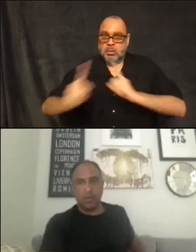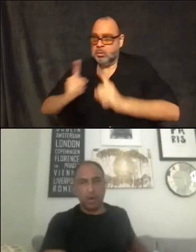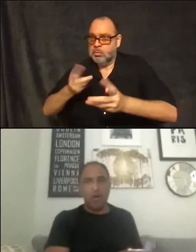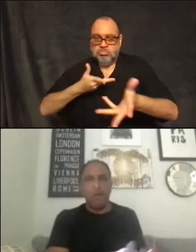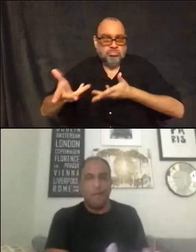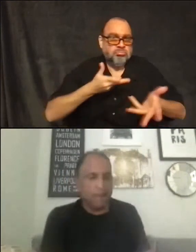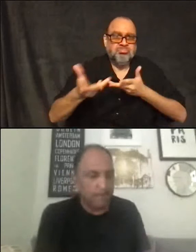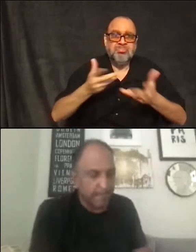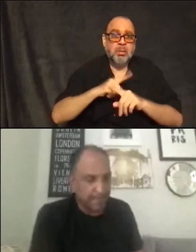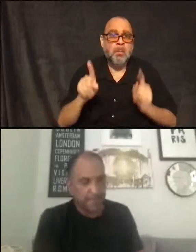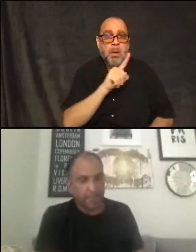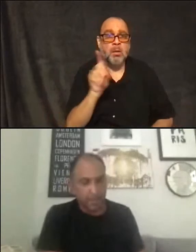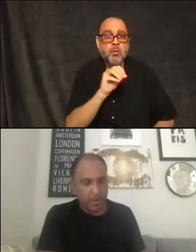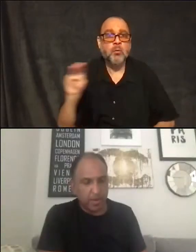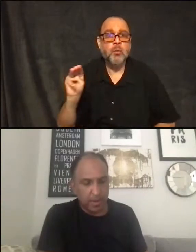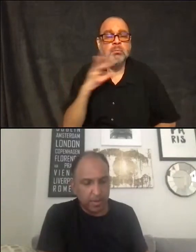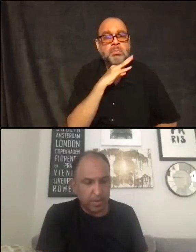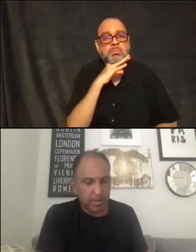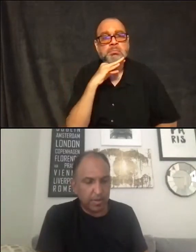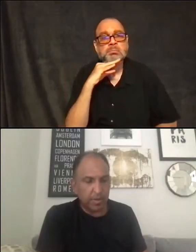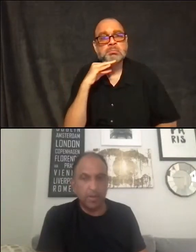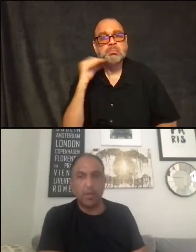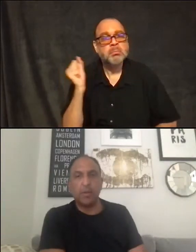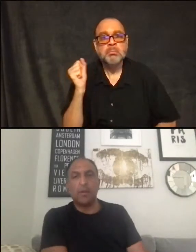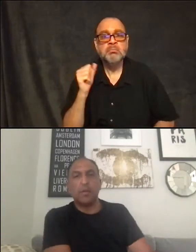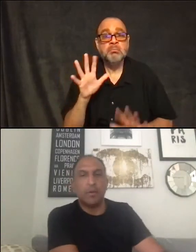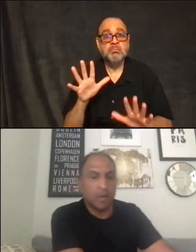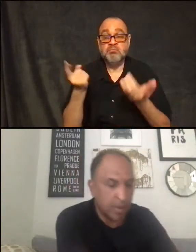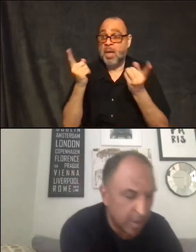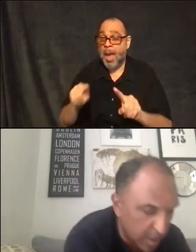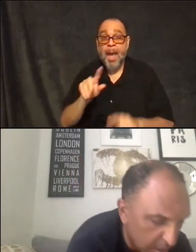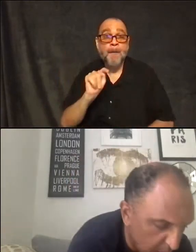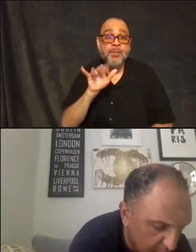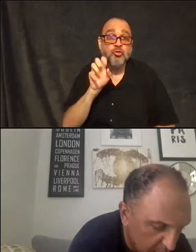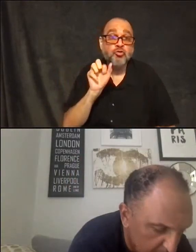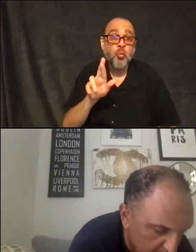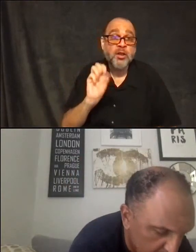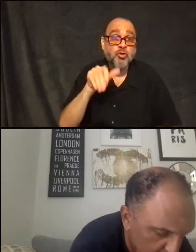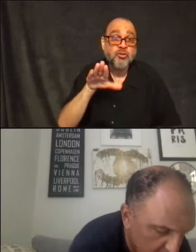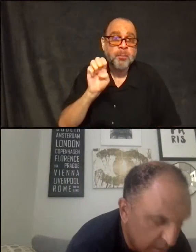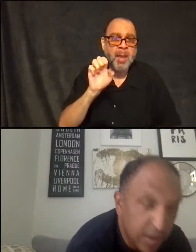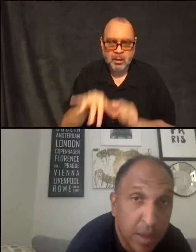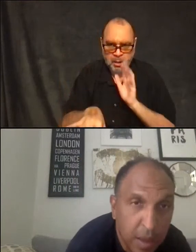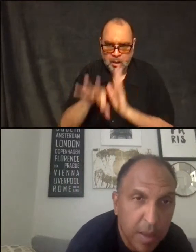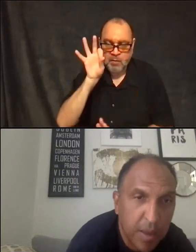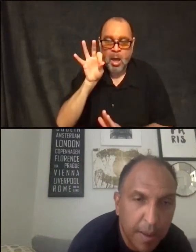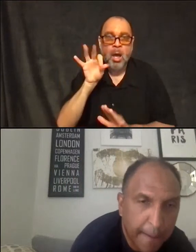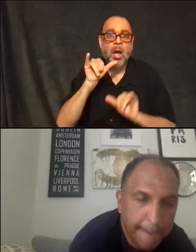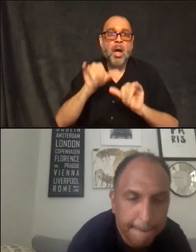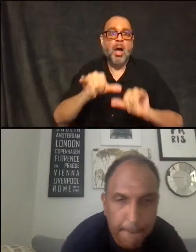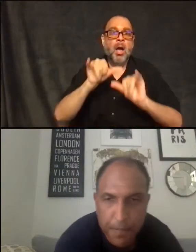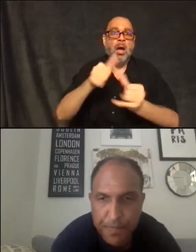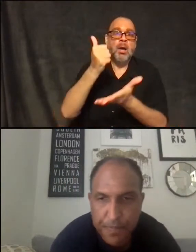want to do these Zoom things. And that's when I just discovered Twitter Spaces, and it opened up that void that I had of